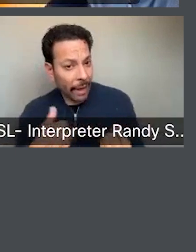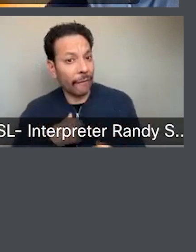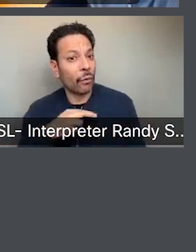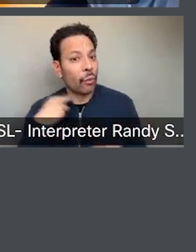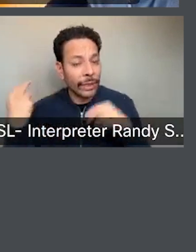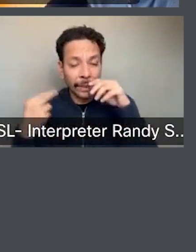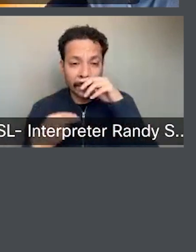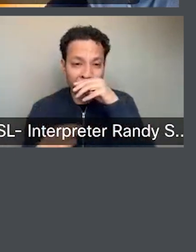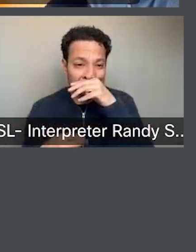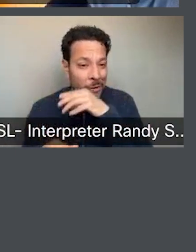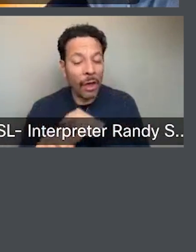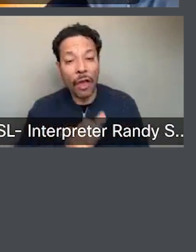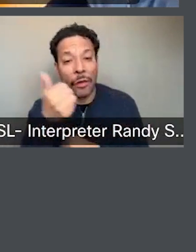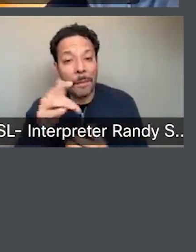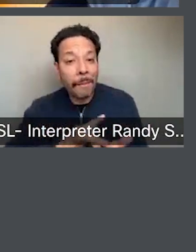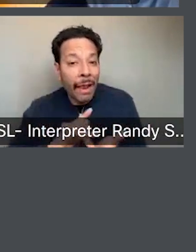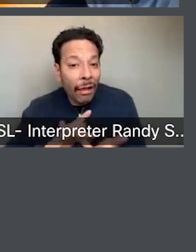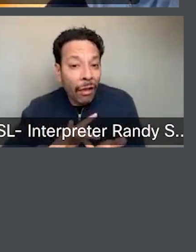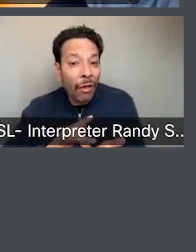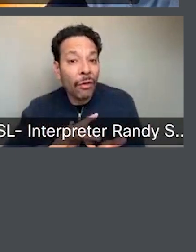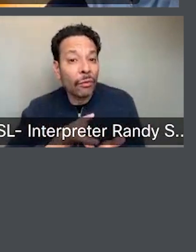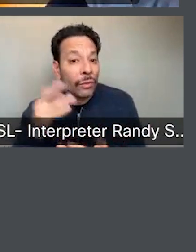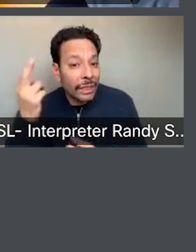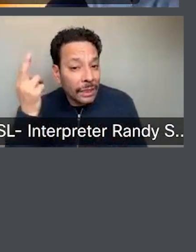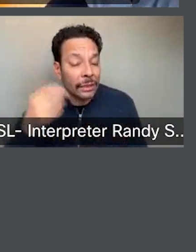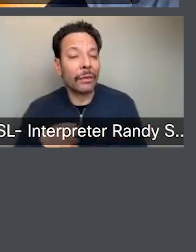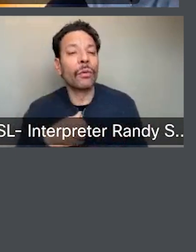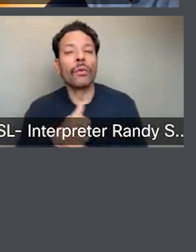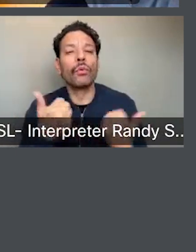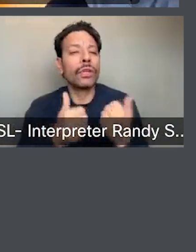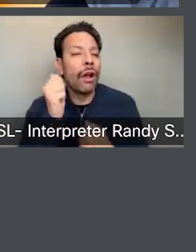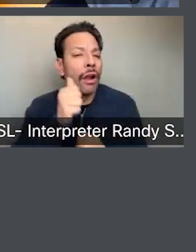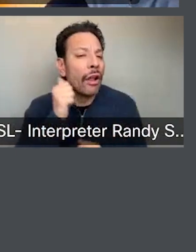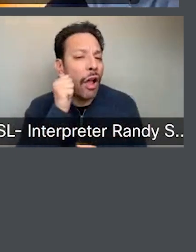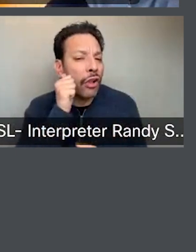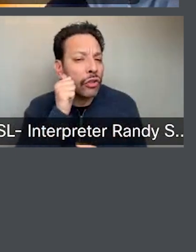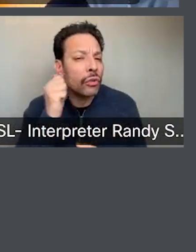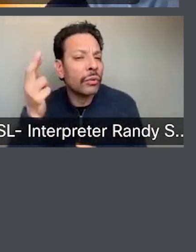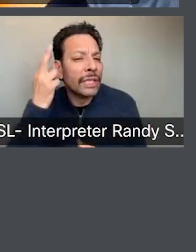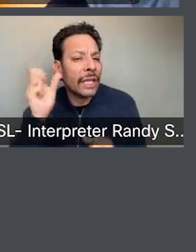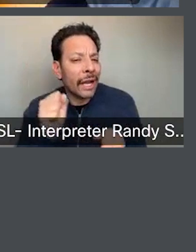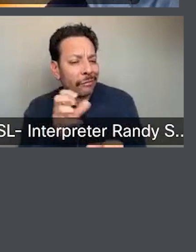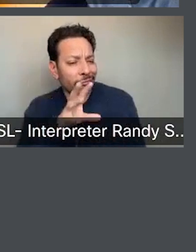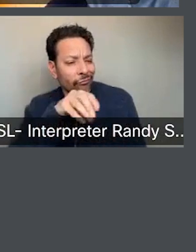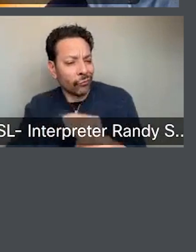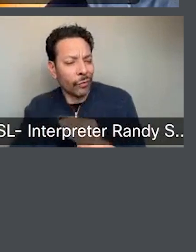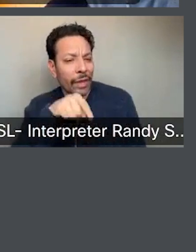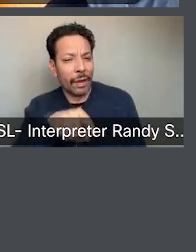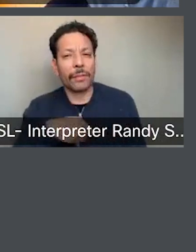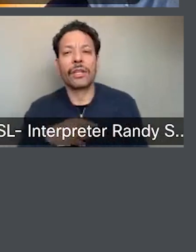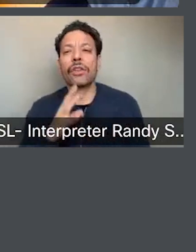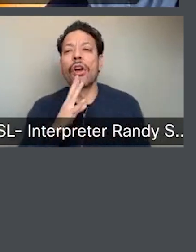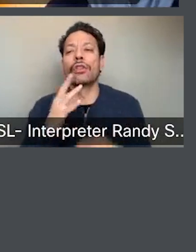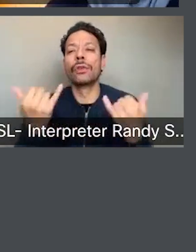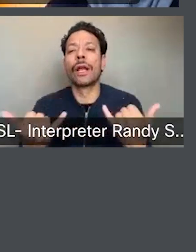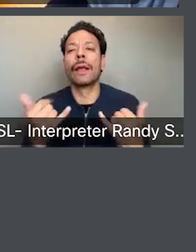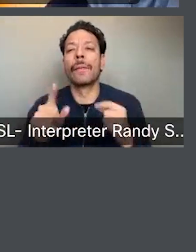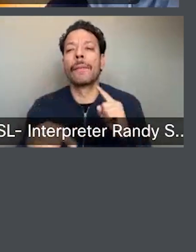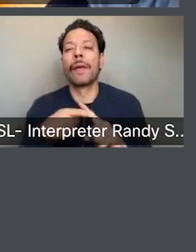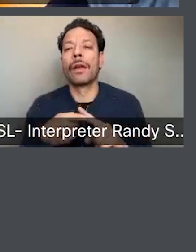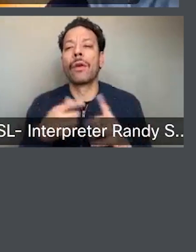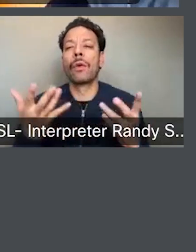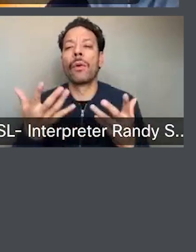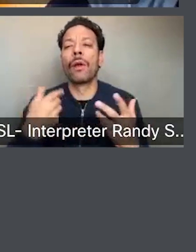medical factors? And what audiological factors contribute? So I'm going to talk today about kind of what we